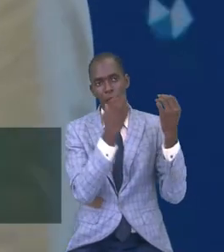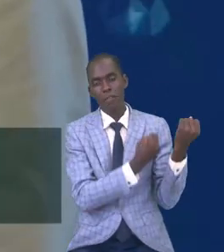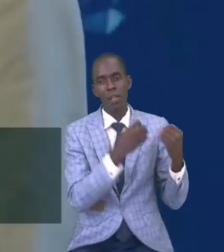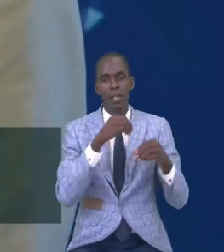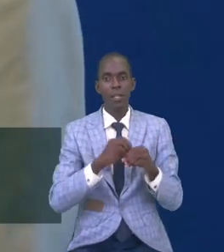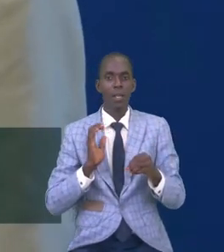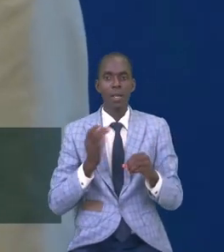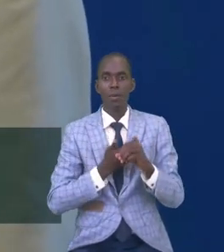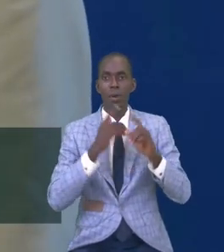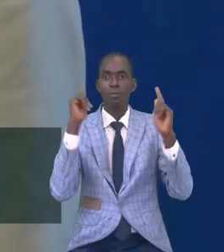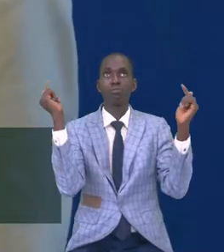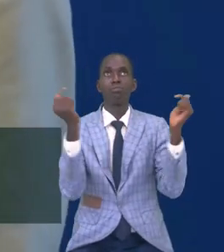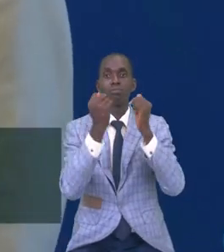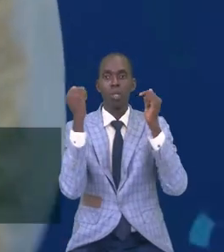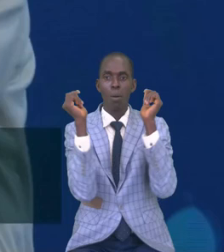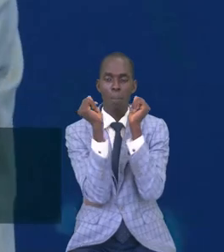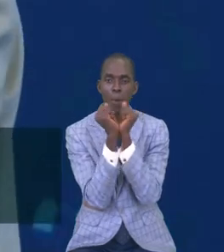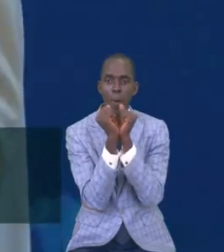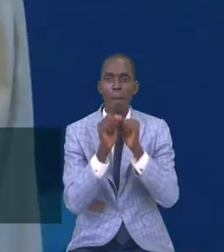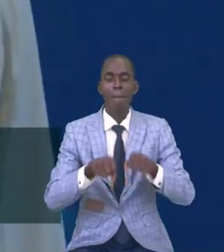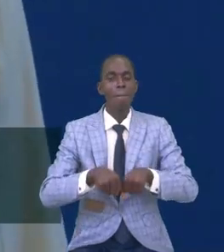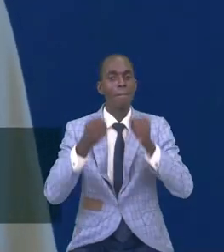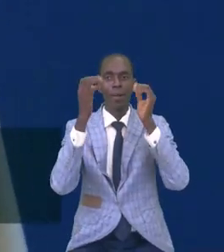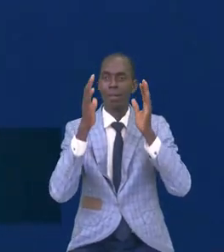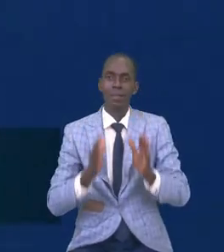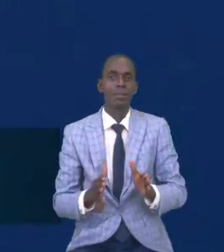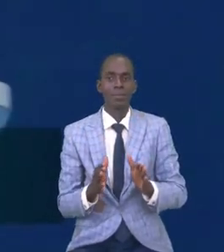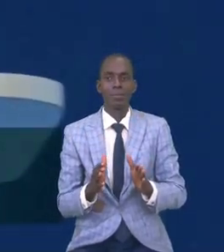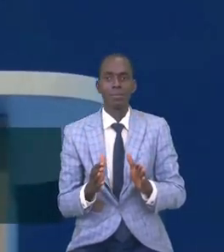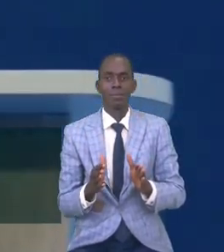triumphant bondage breaker. The